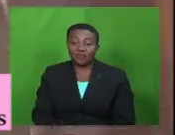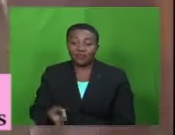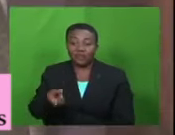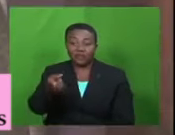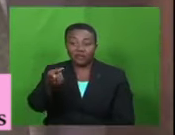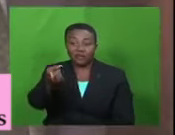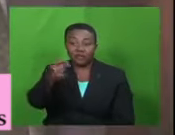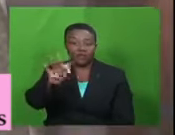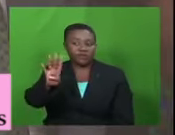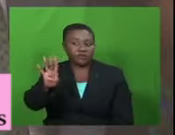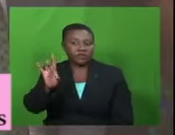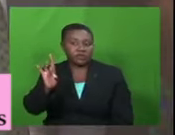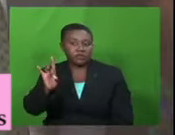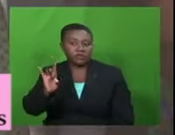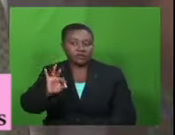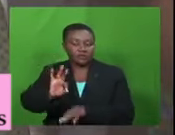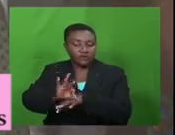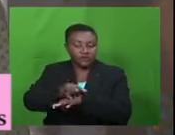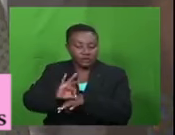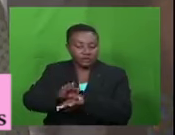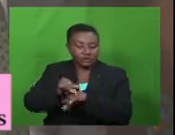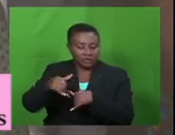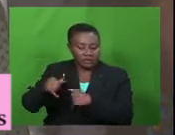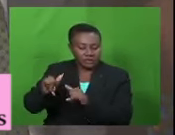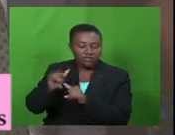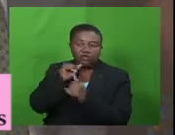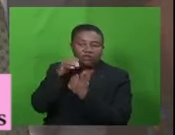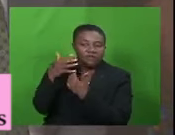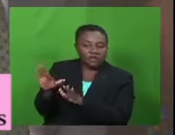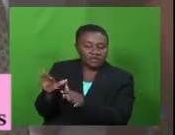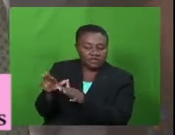148 factories are under construction.